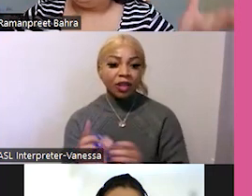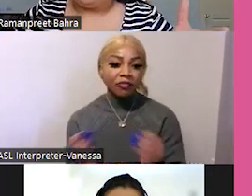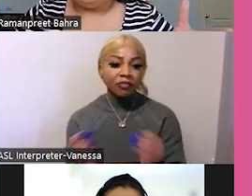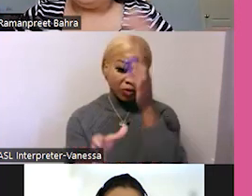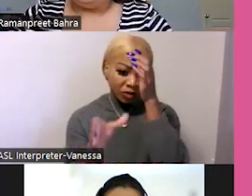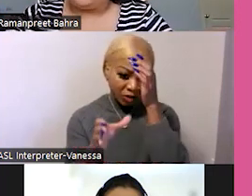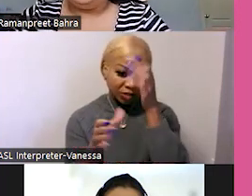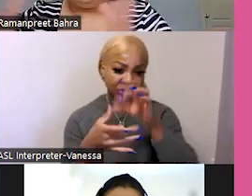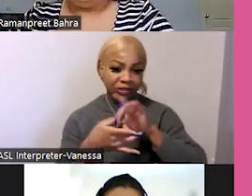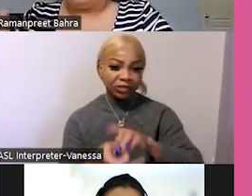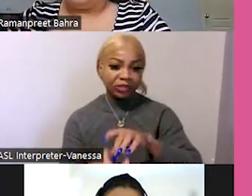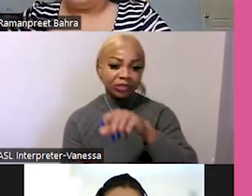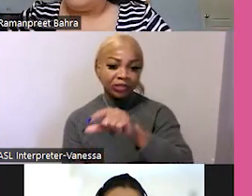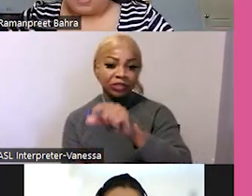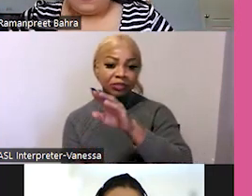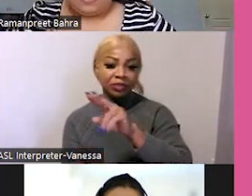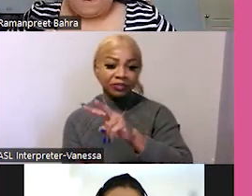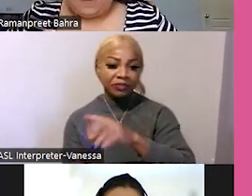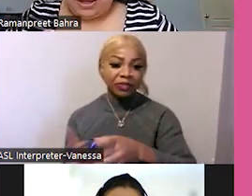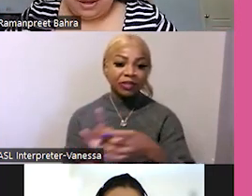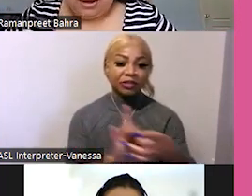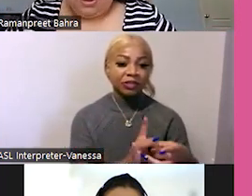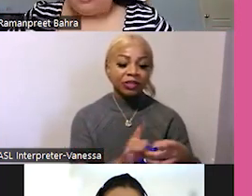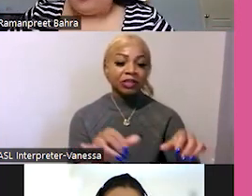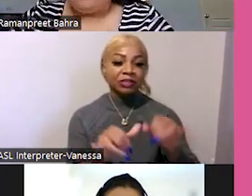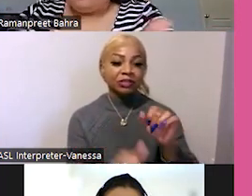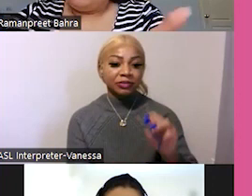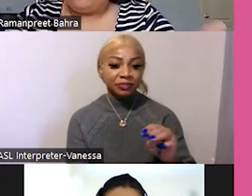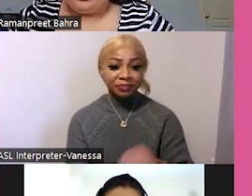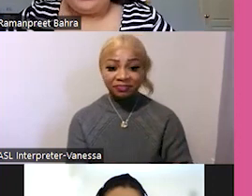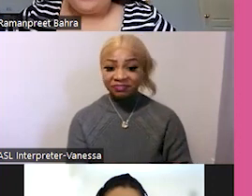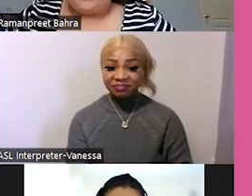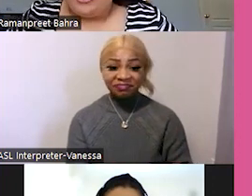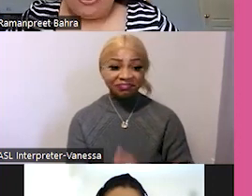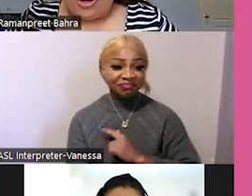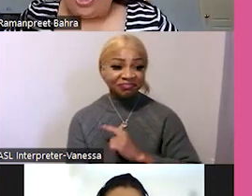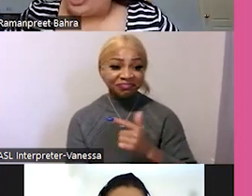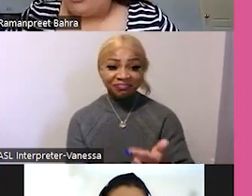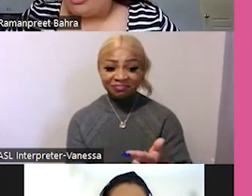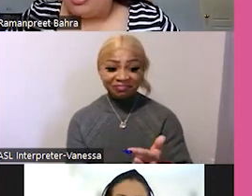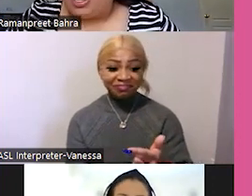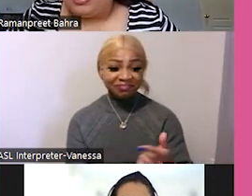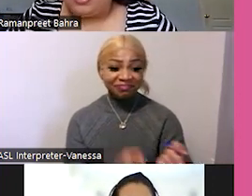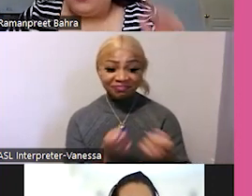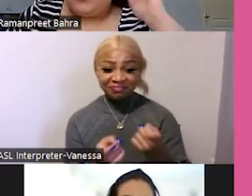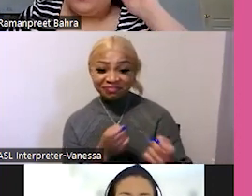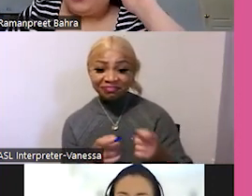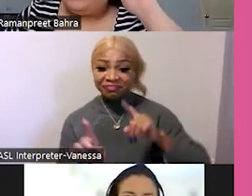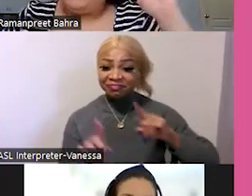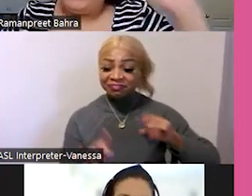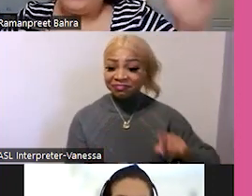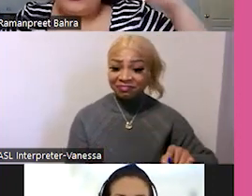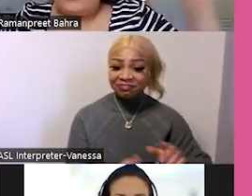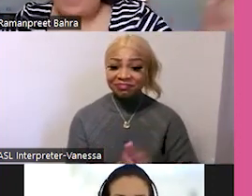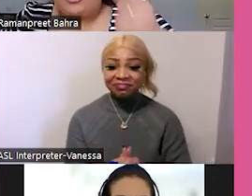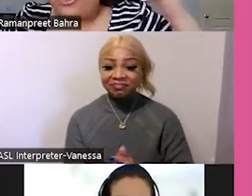on gender-based violence alongside sizeism. The floor is open for question and answers. And